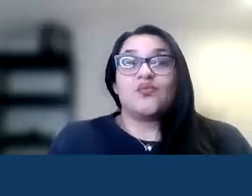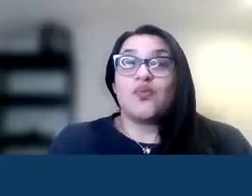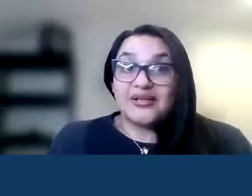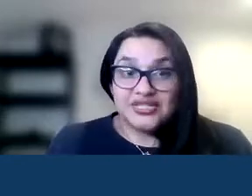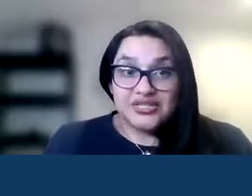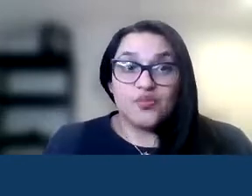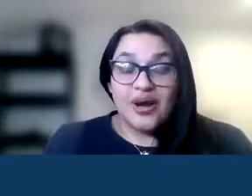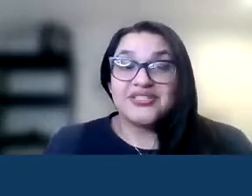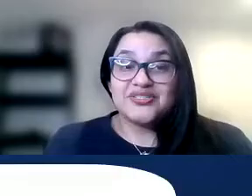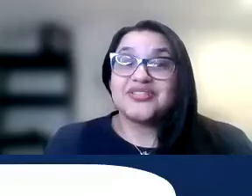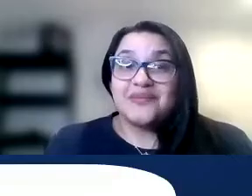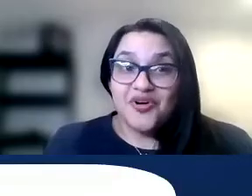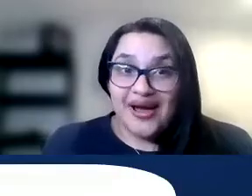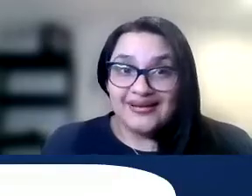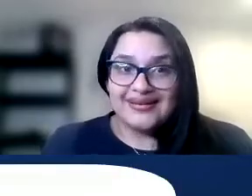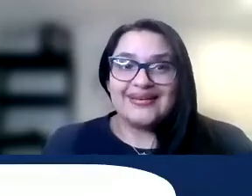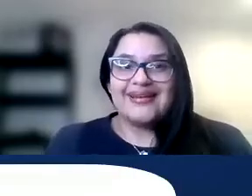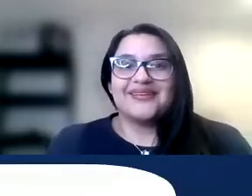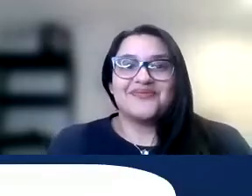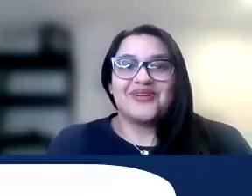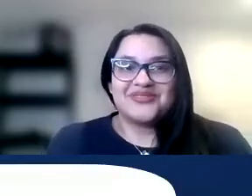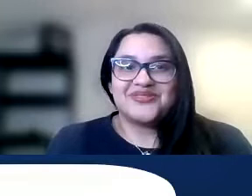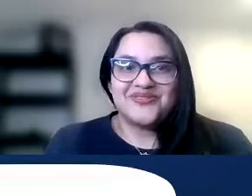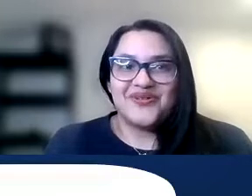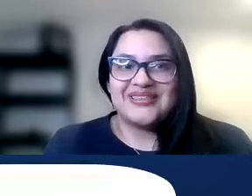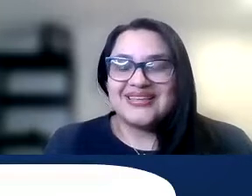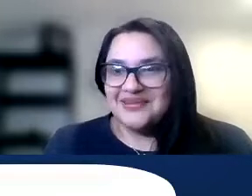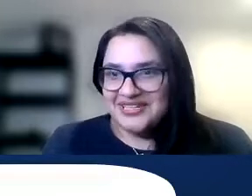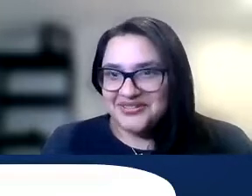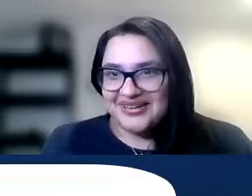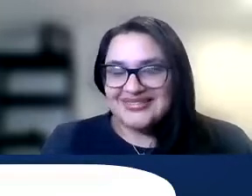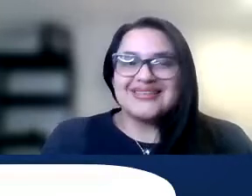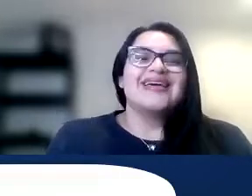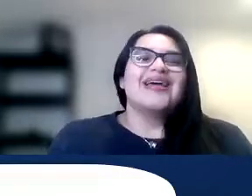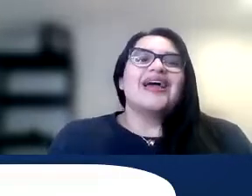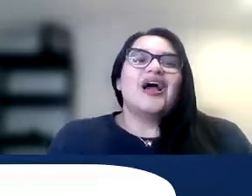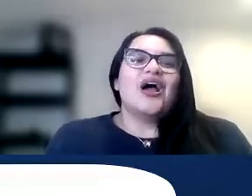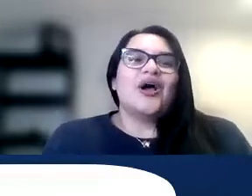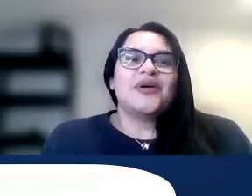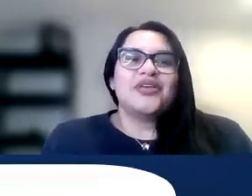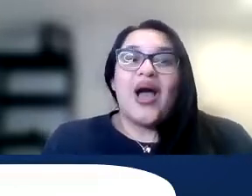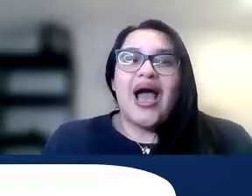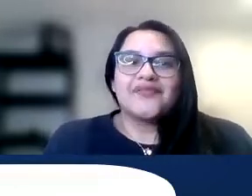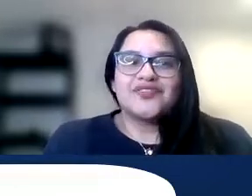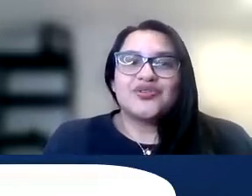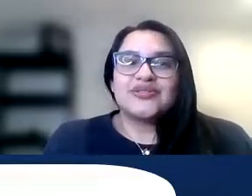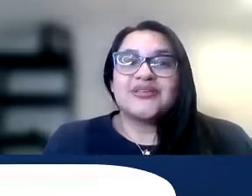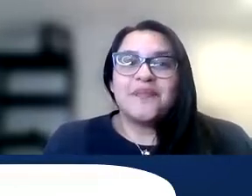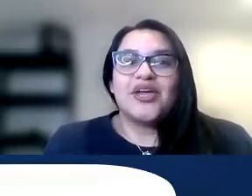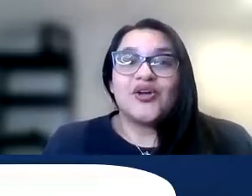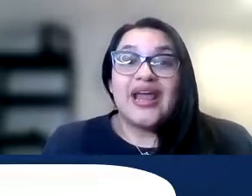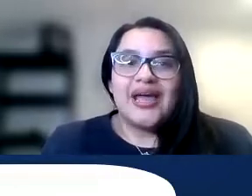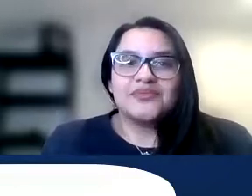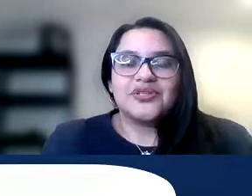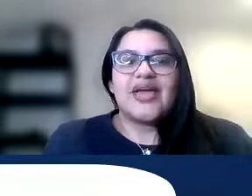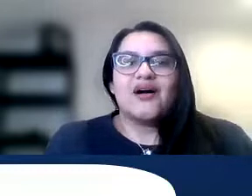be a registered Democrat and registered to vote in the Assembly District. You have to submit